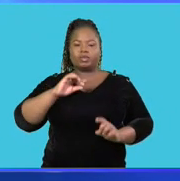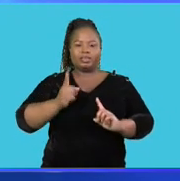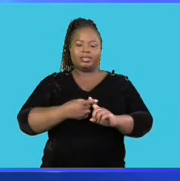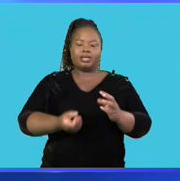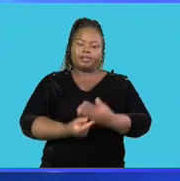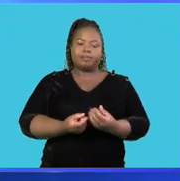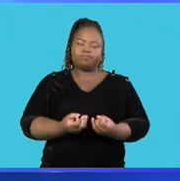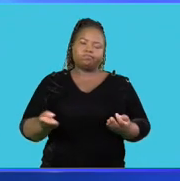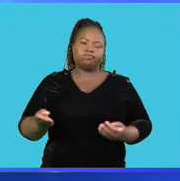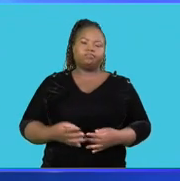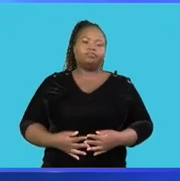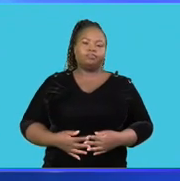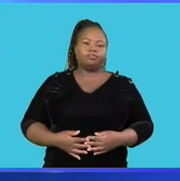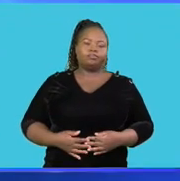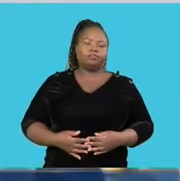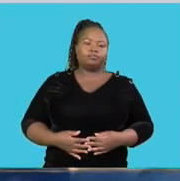218.